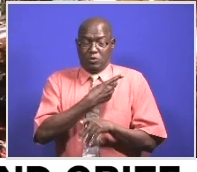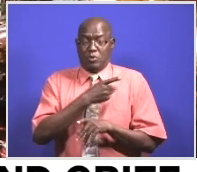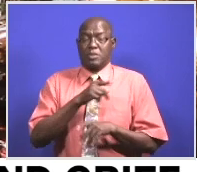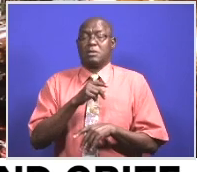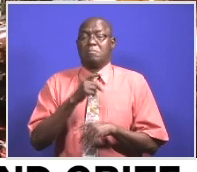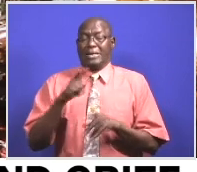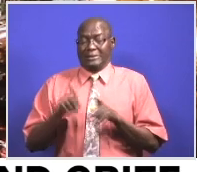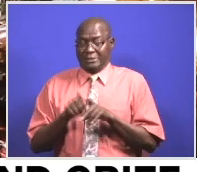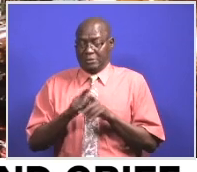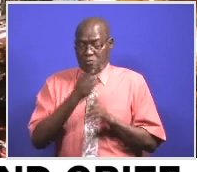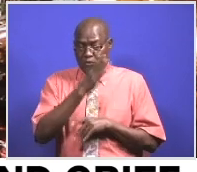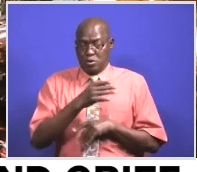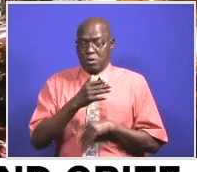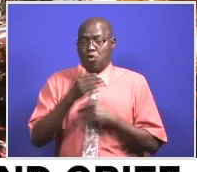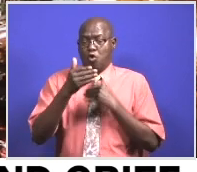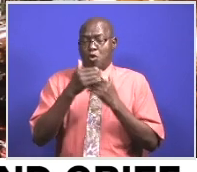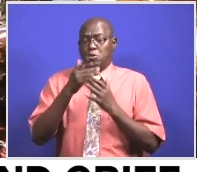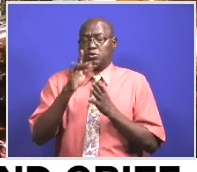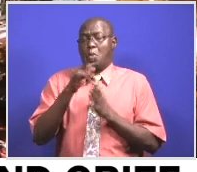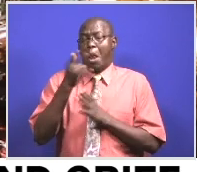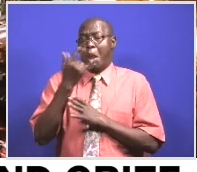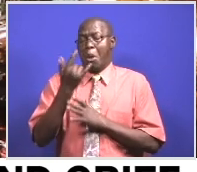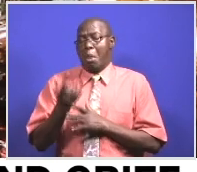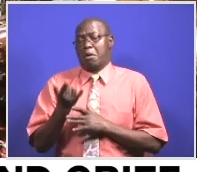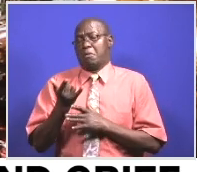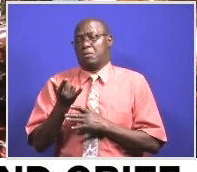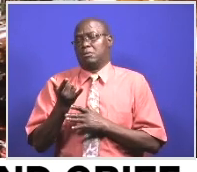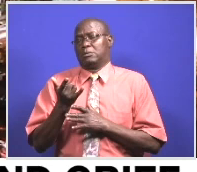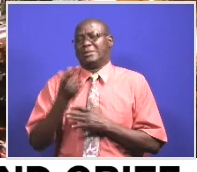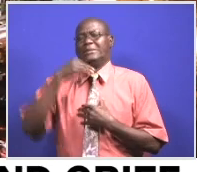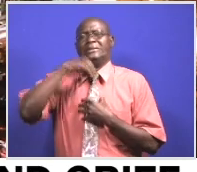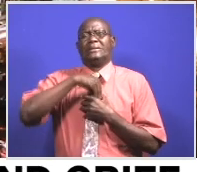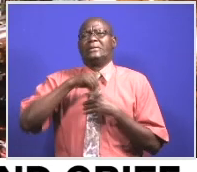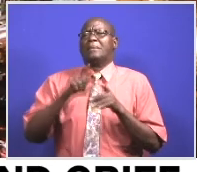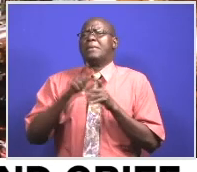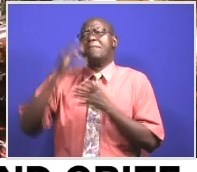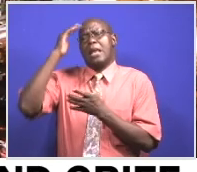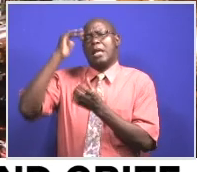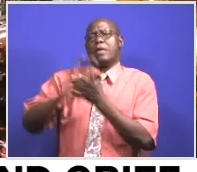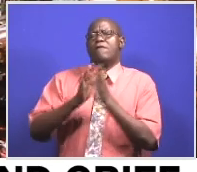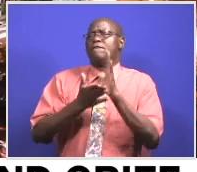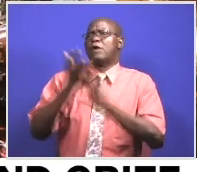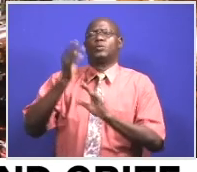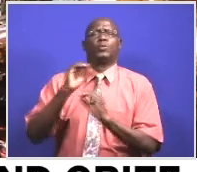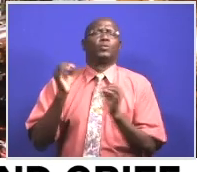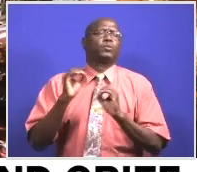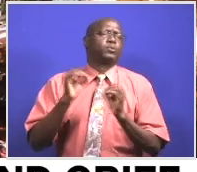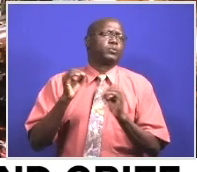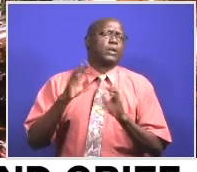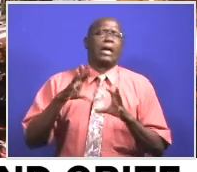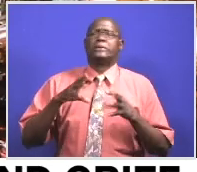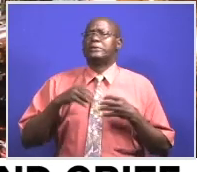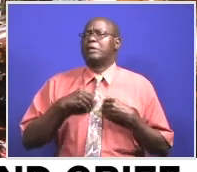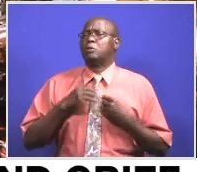is going on. There is that denial. You know, you don't even accept. Is it even